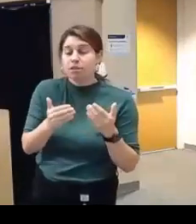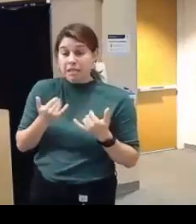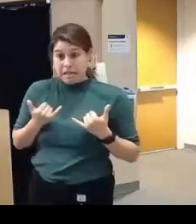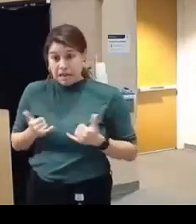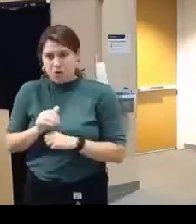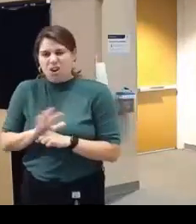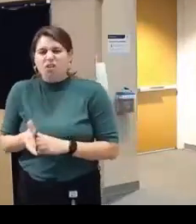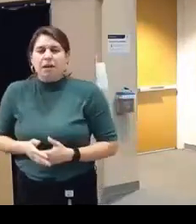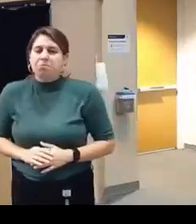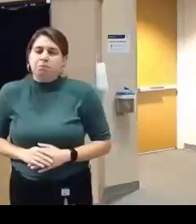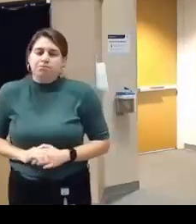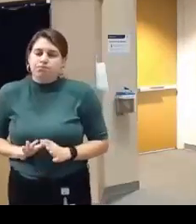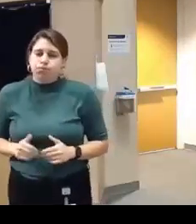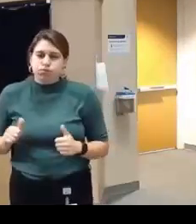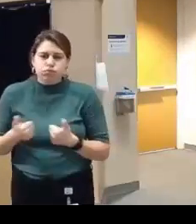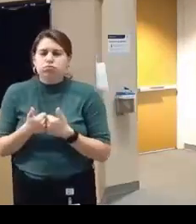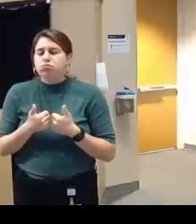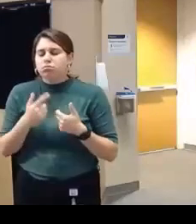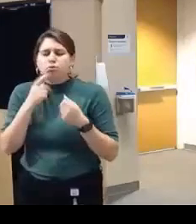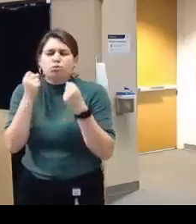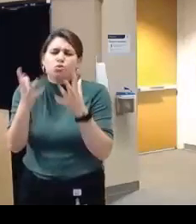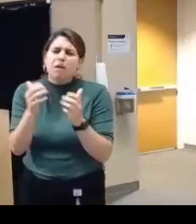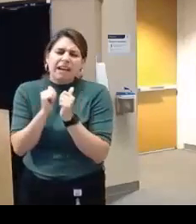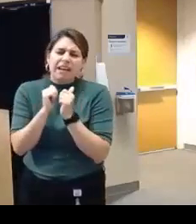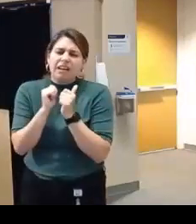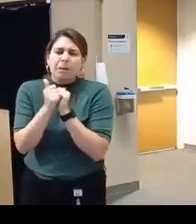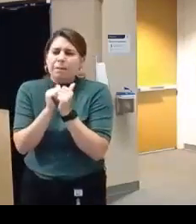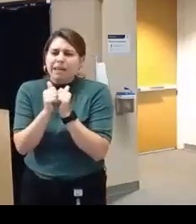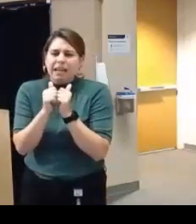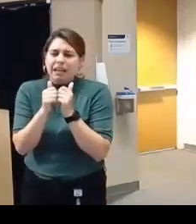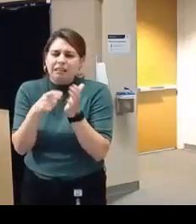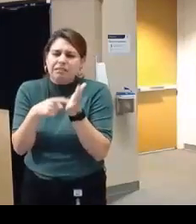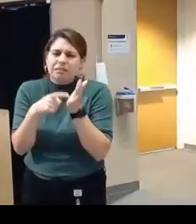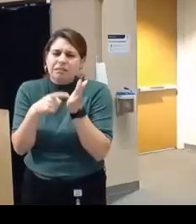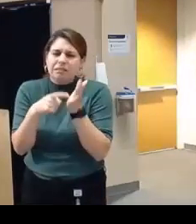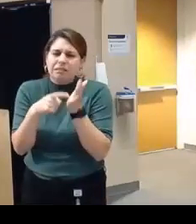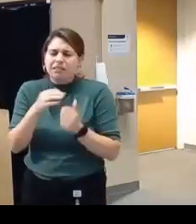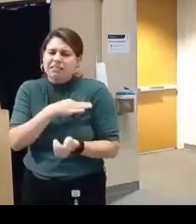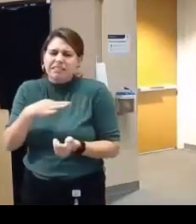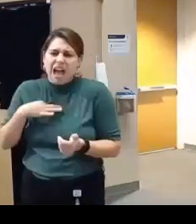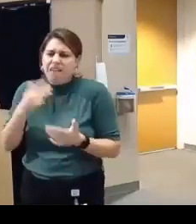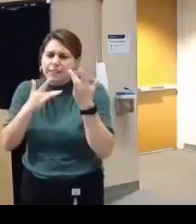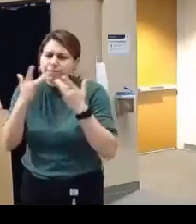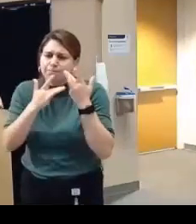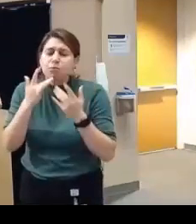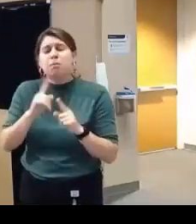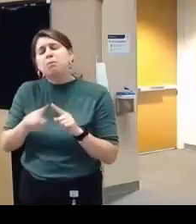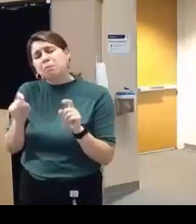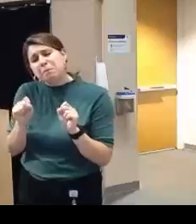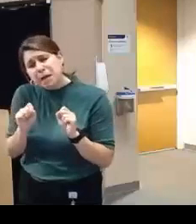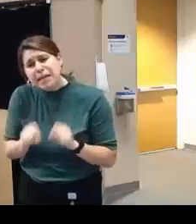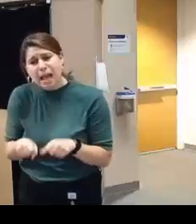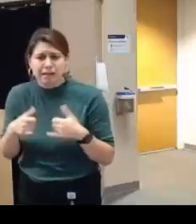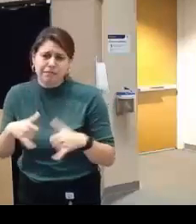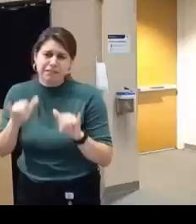more challenging now with all the competing demands that nurses have and the low staff. But it is doable. And so it's a matter of continuing